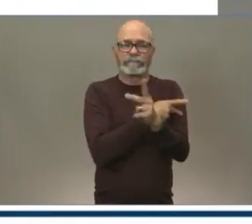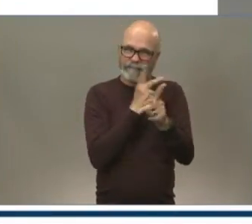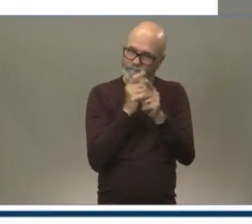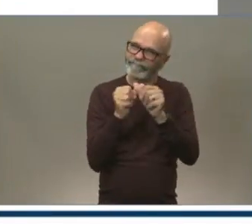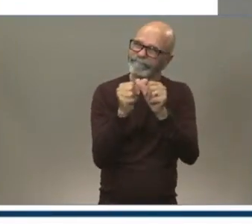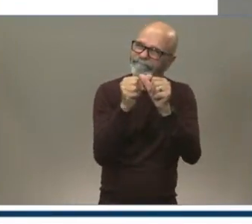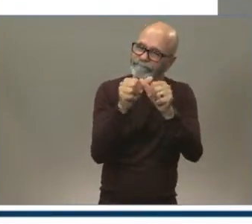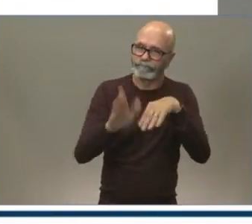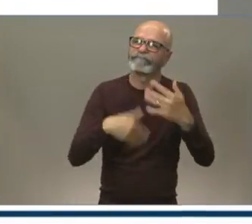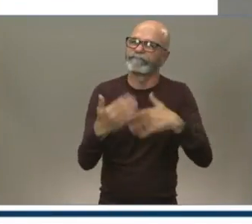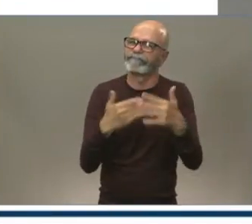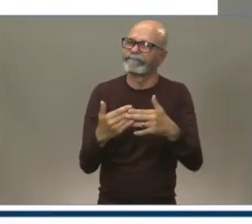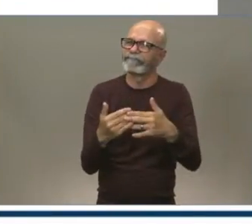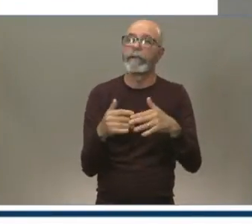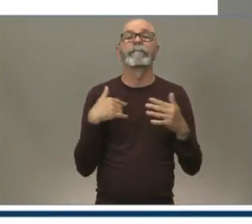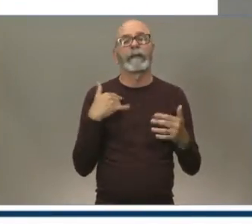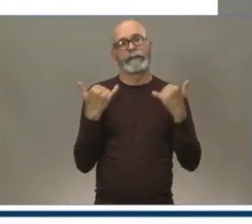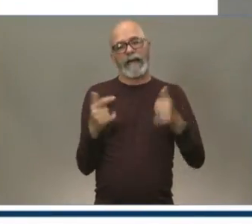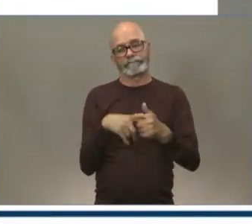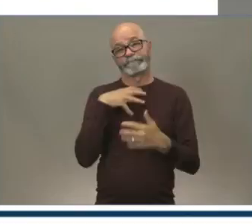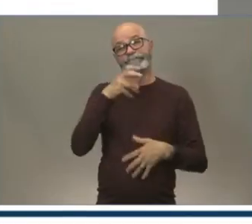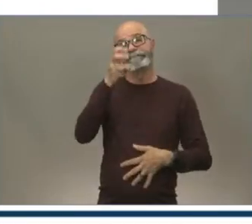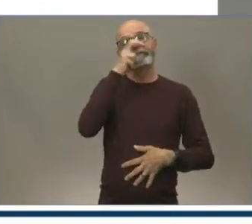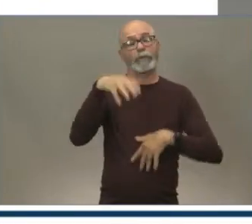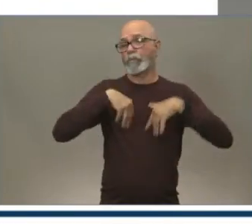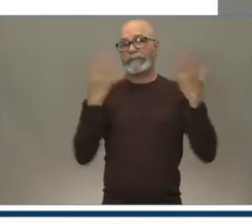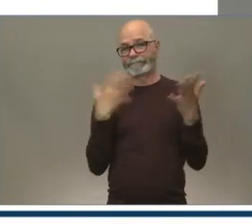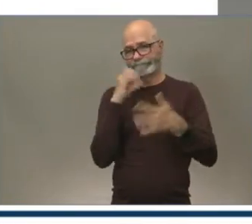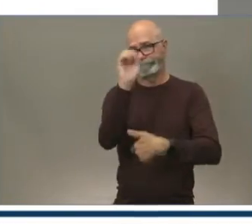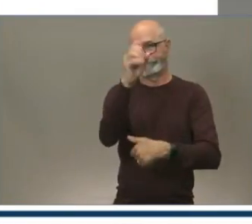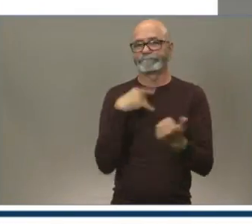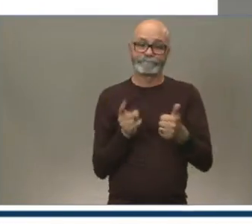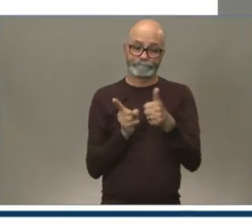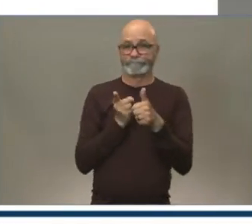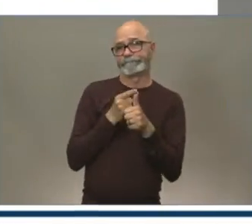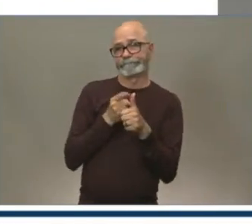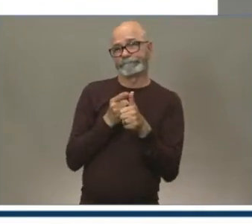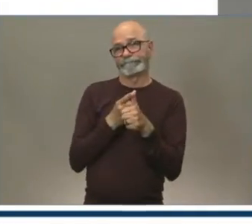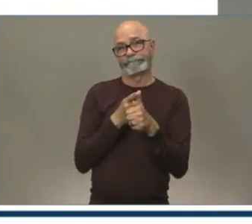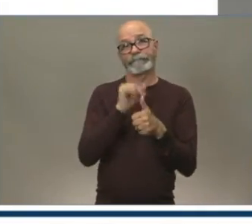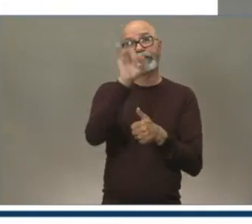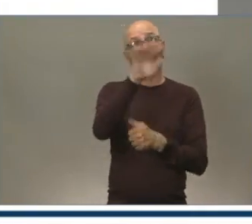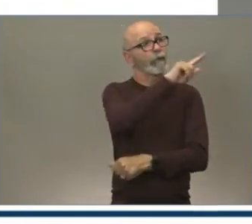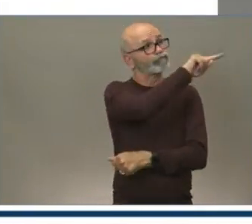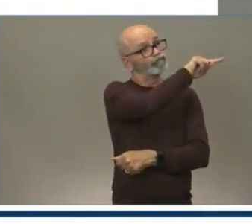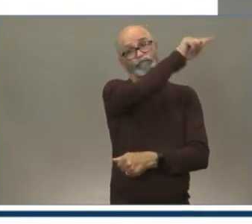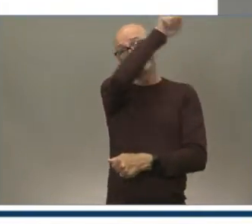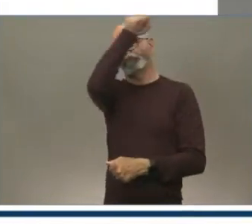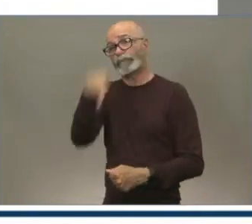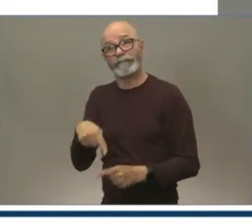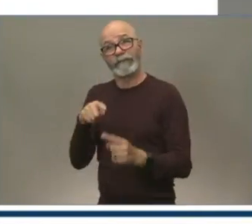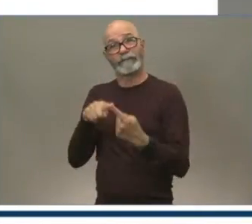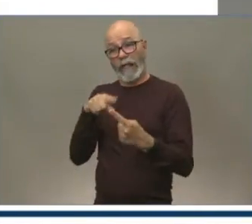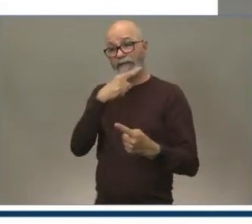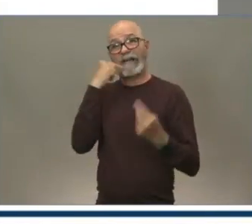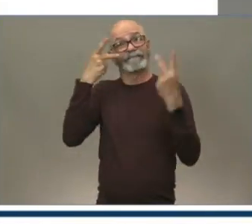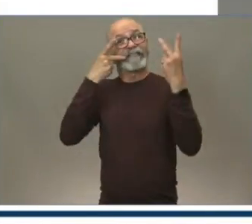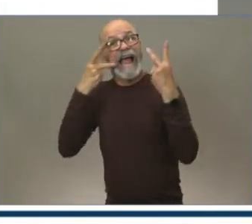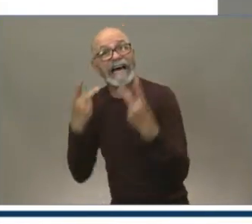the restrictions. People should not travel in or out of the affected areas unless it is absolutely